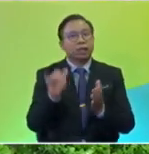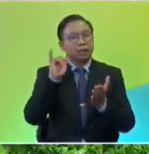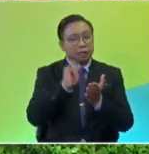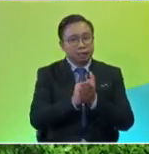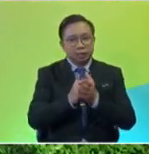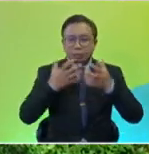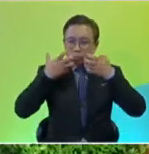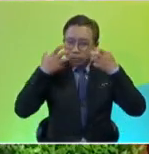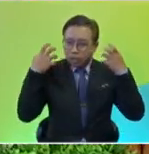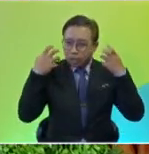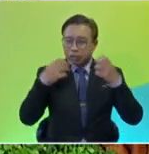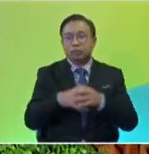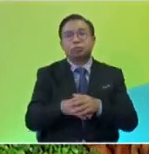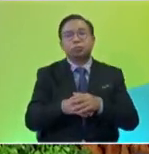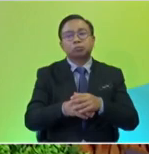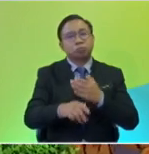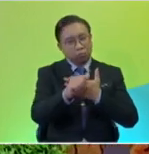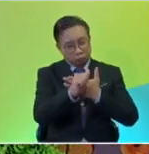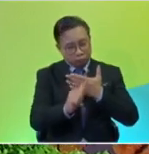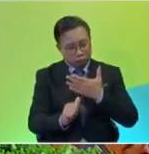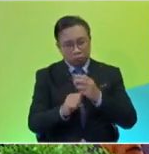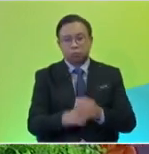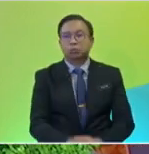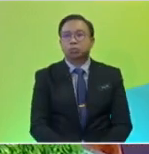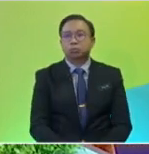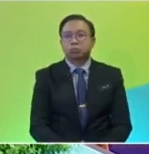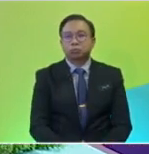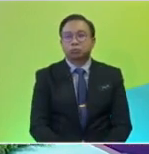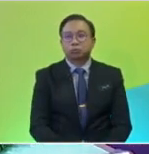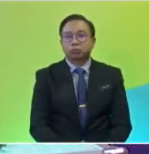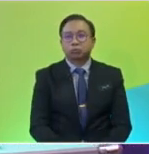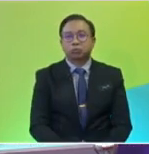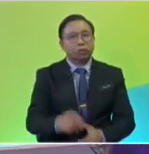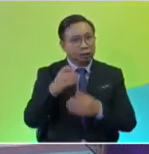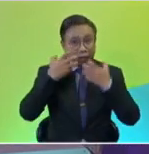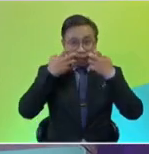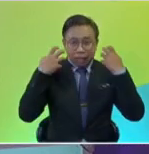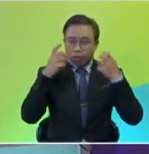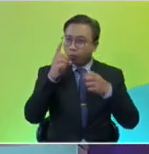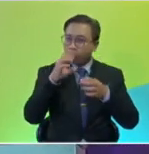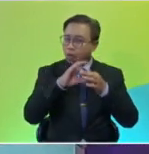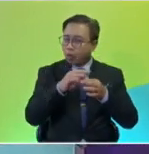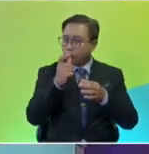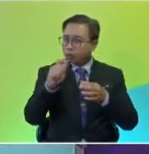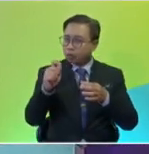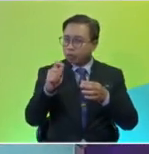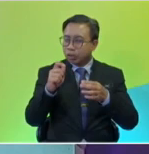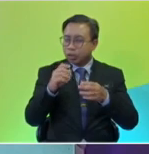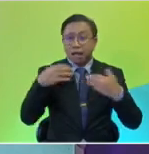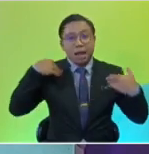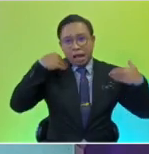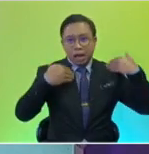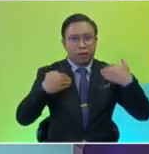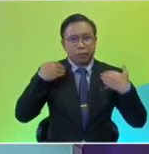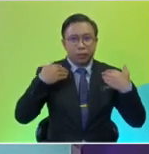is badly injured. Oh, no. Sean, tiger is one of the endangered animals, yet people